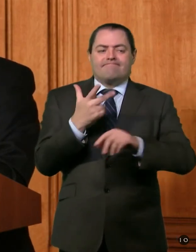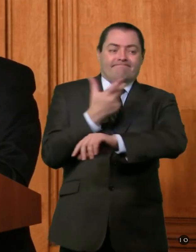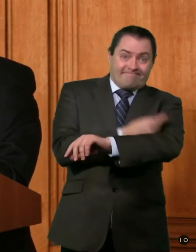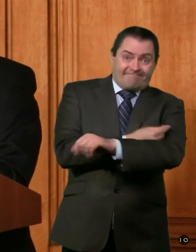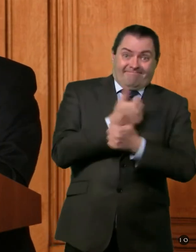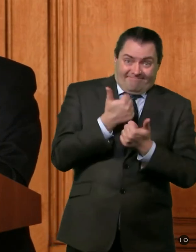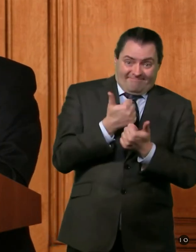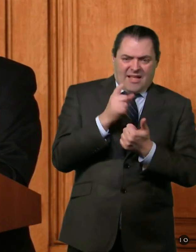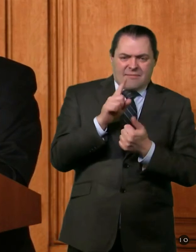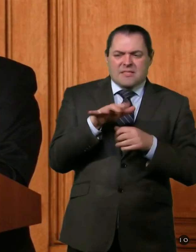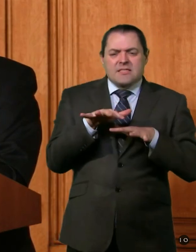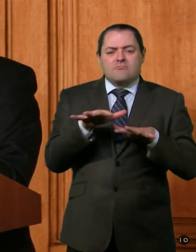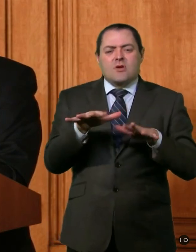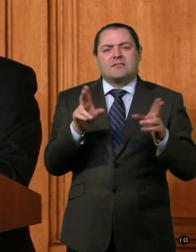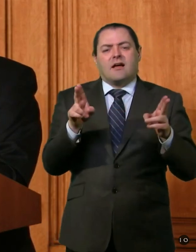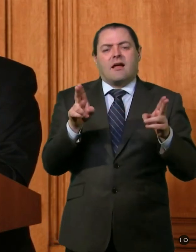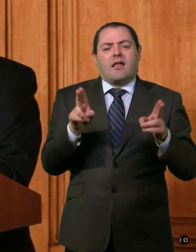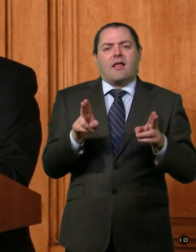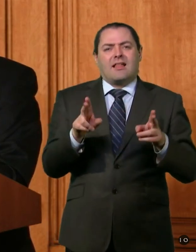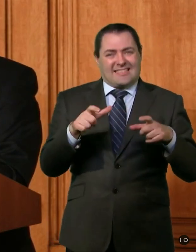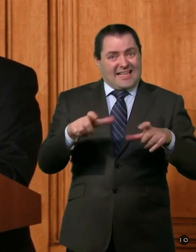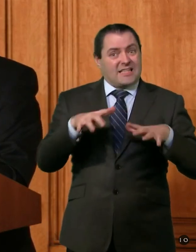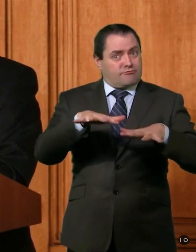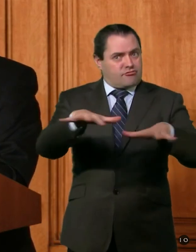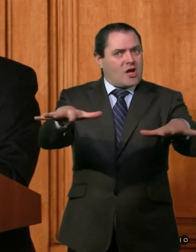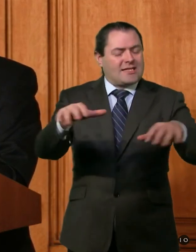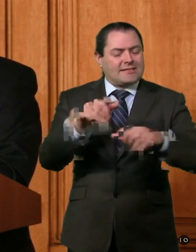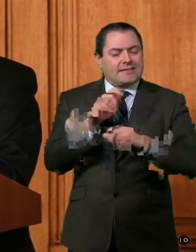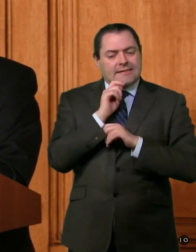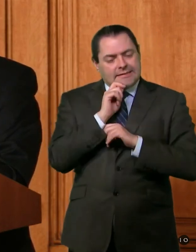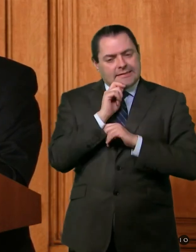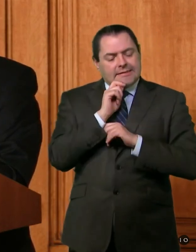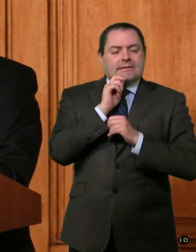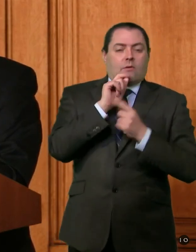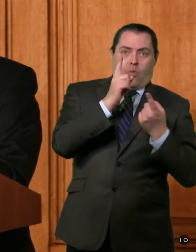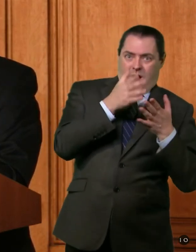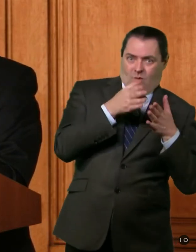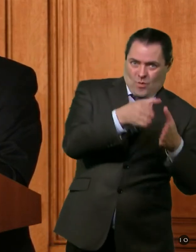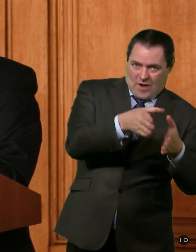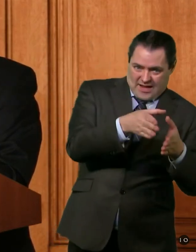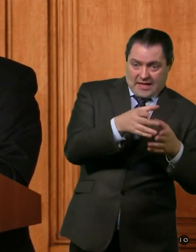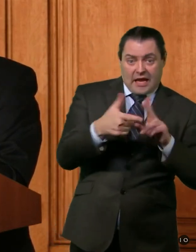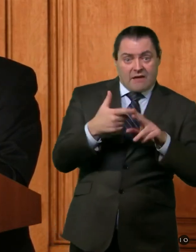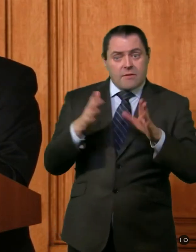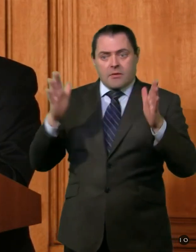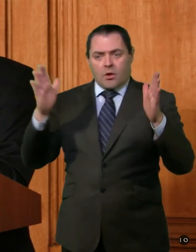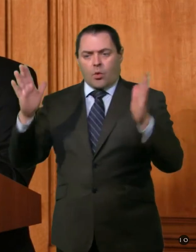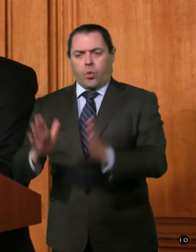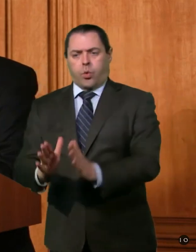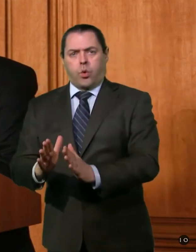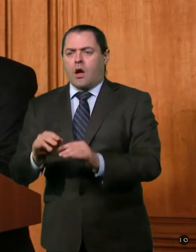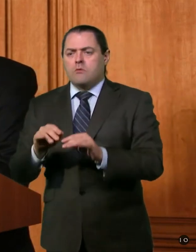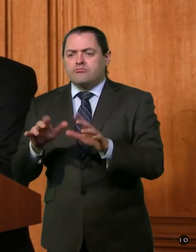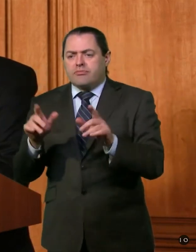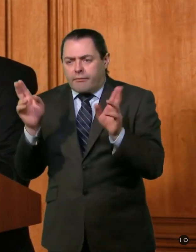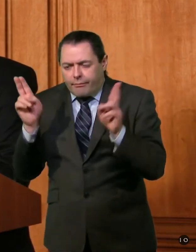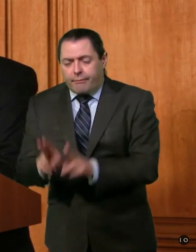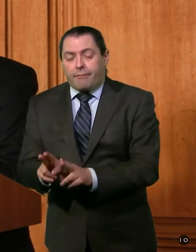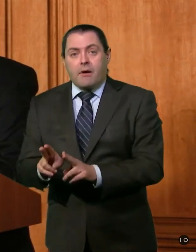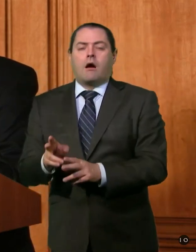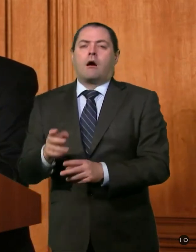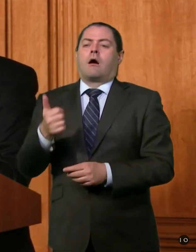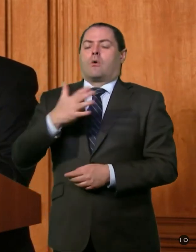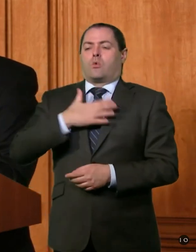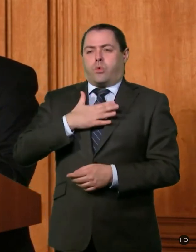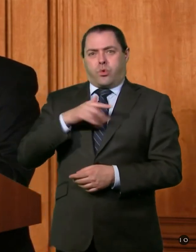the JCVI priority groups 1 to 9 are completed, about how vaccines might